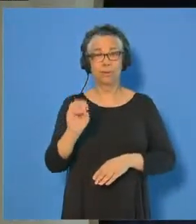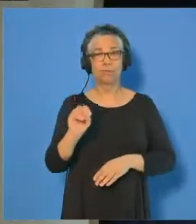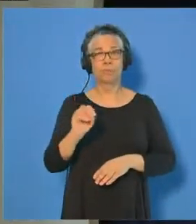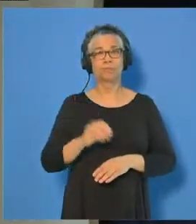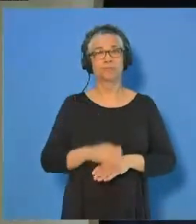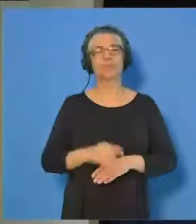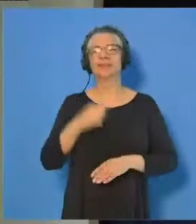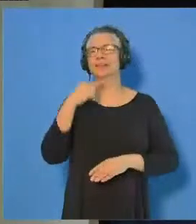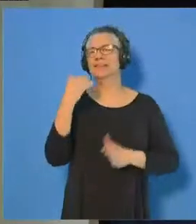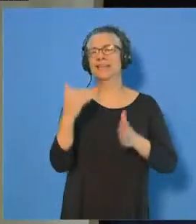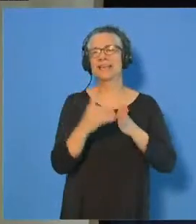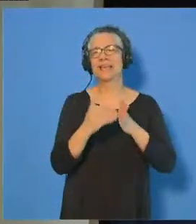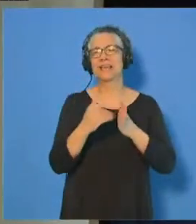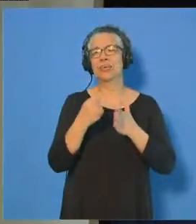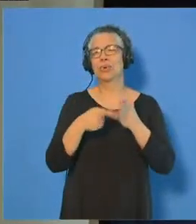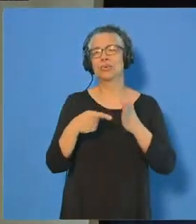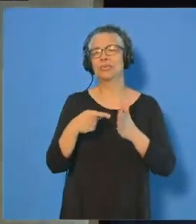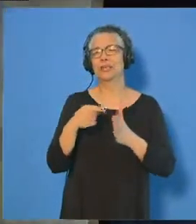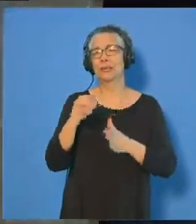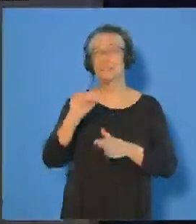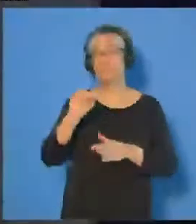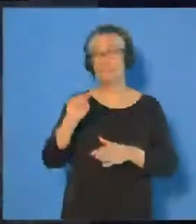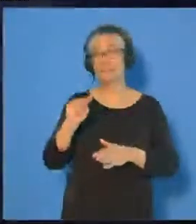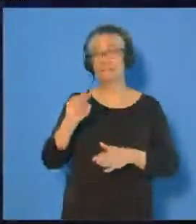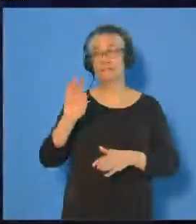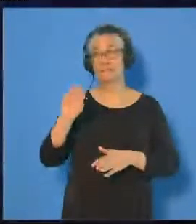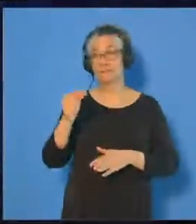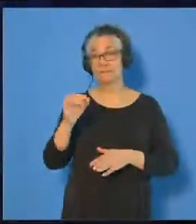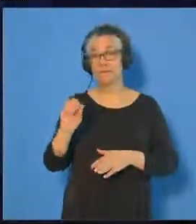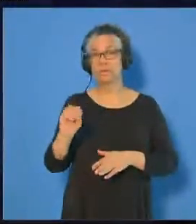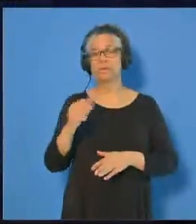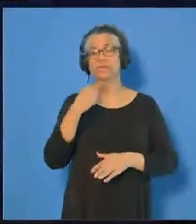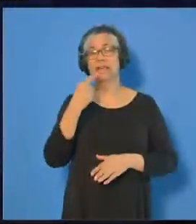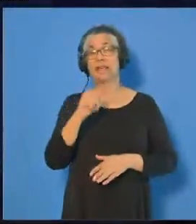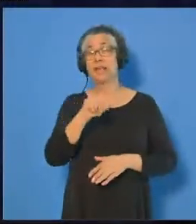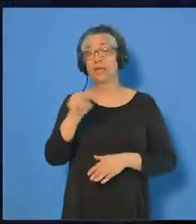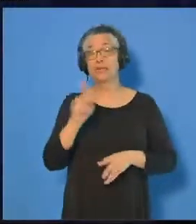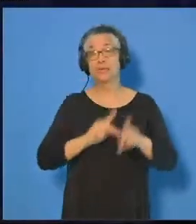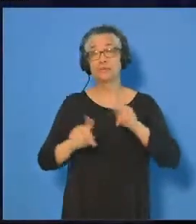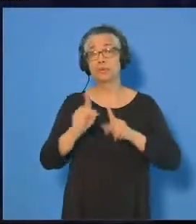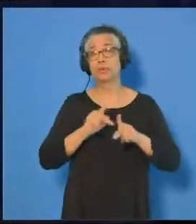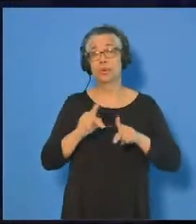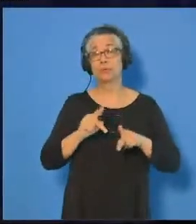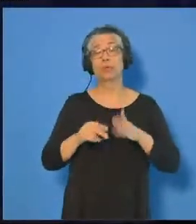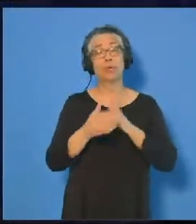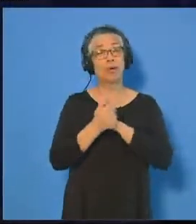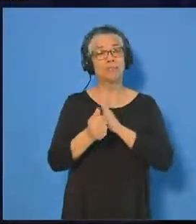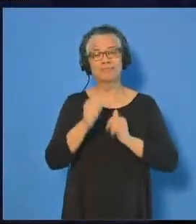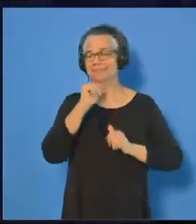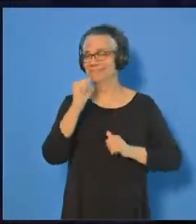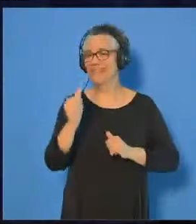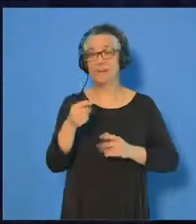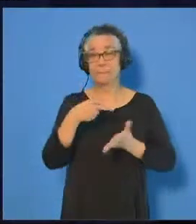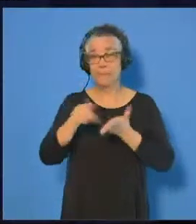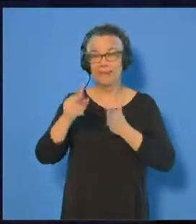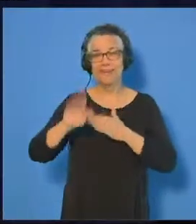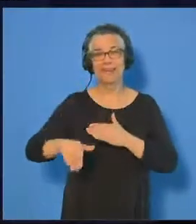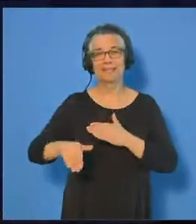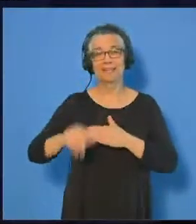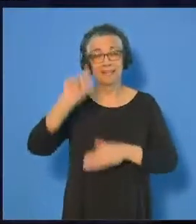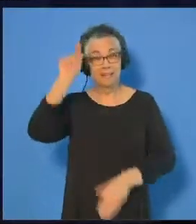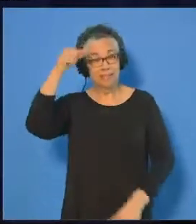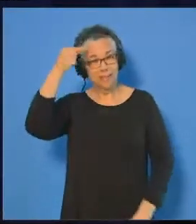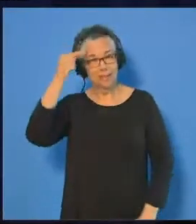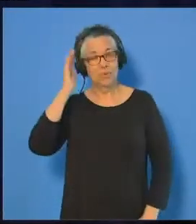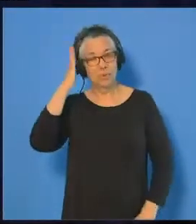what Minister Fogo had said, that those persons who qualify but have not been paid yet, the government will process those